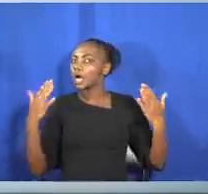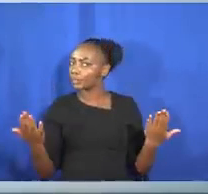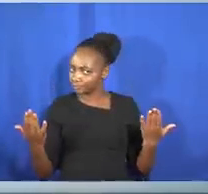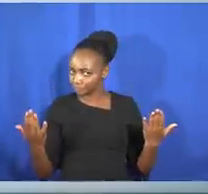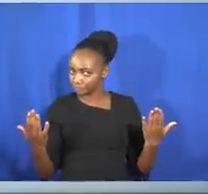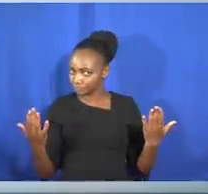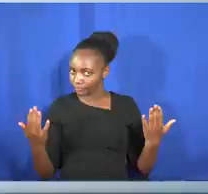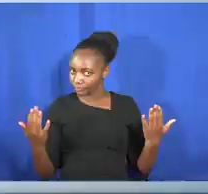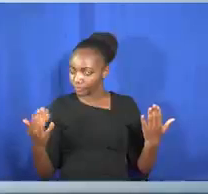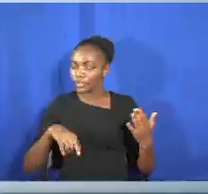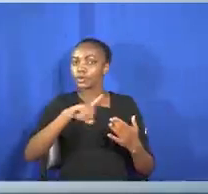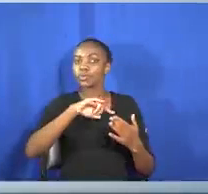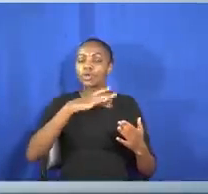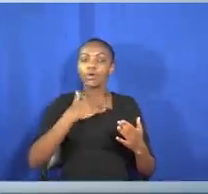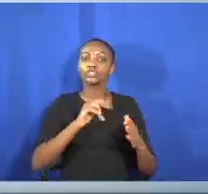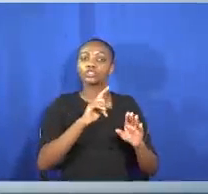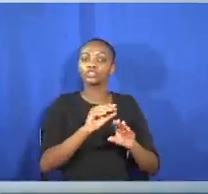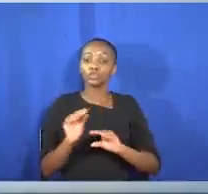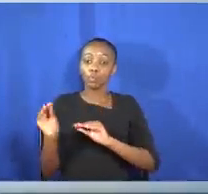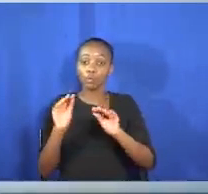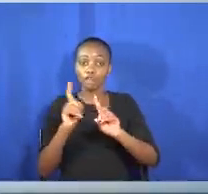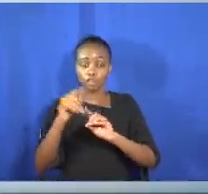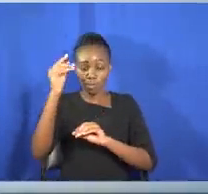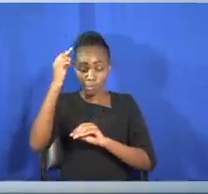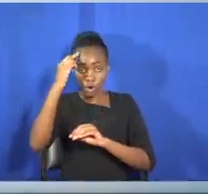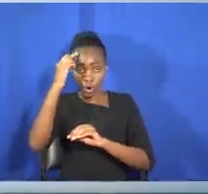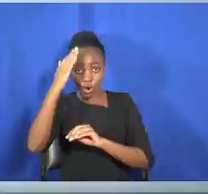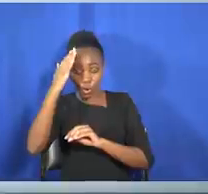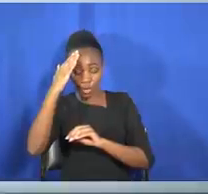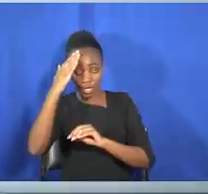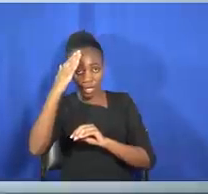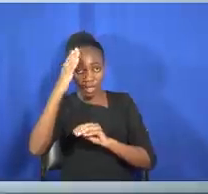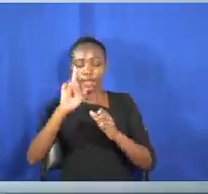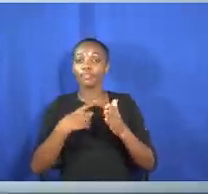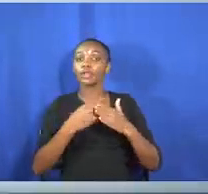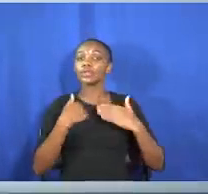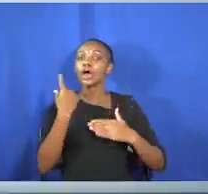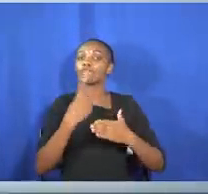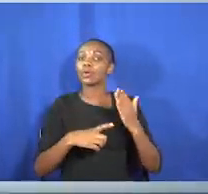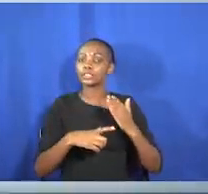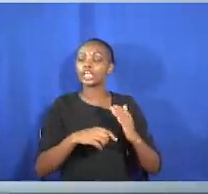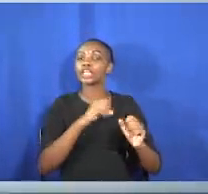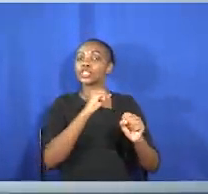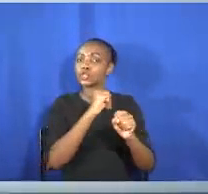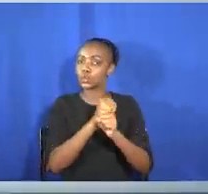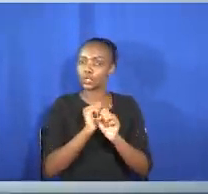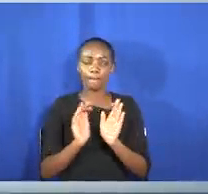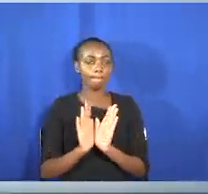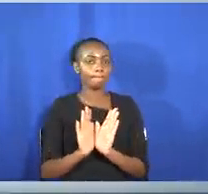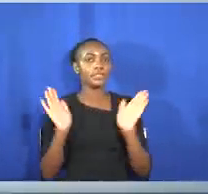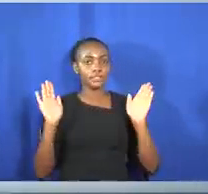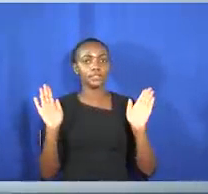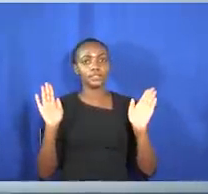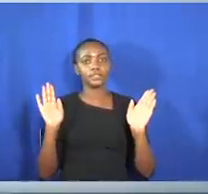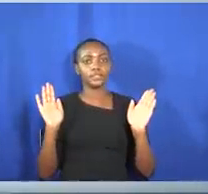We said we are moving from knowing to doing. So that's also another pertinent curriculum issue within the curriculum. So